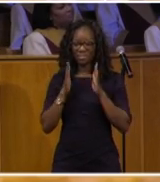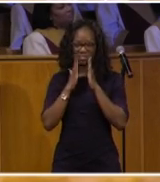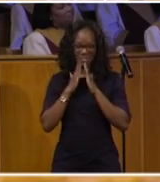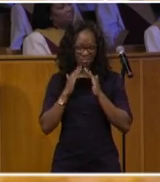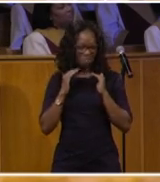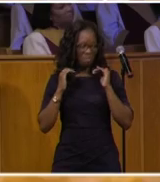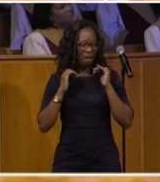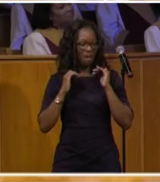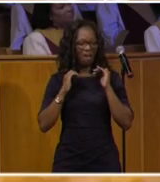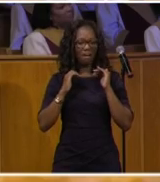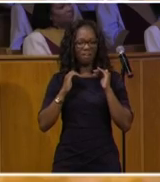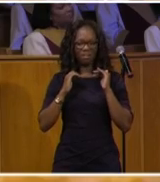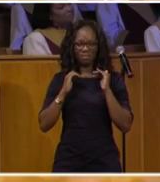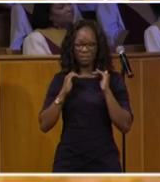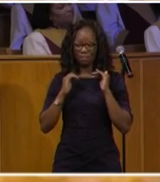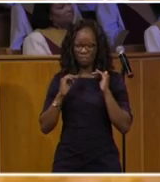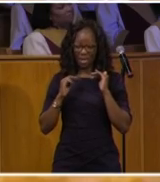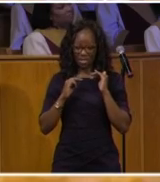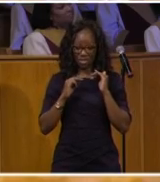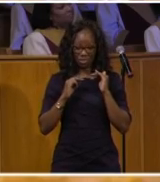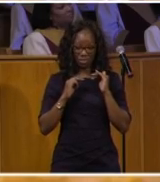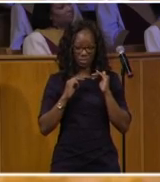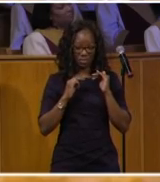smile and be grateful. He brings us